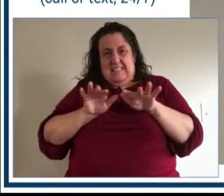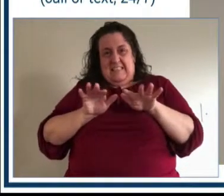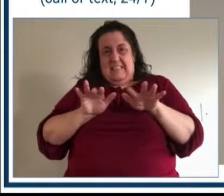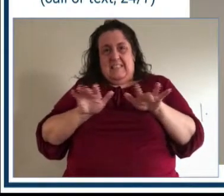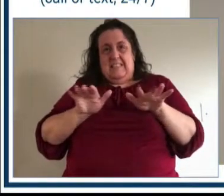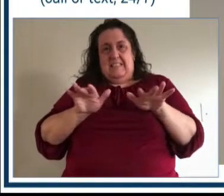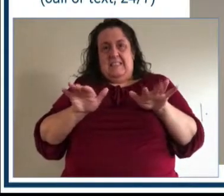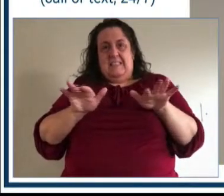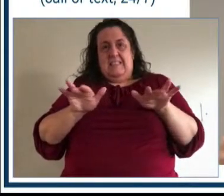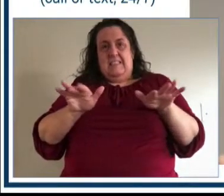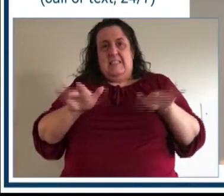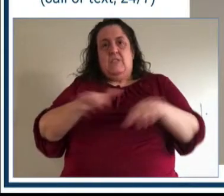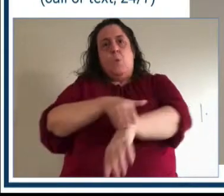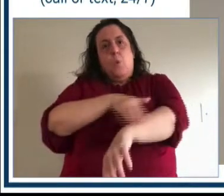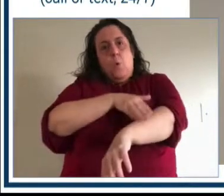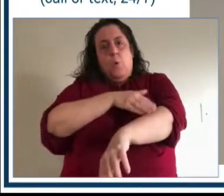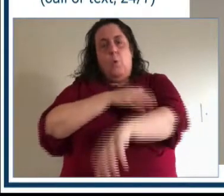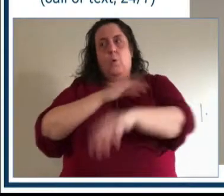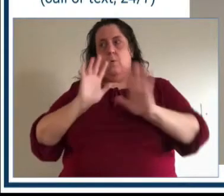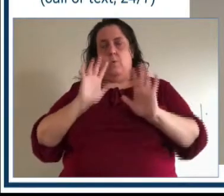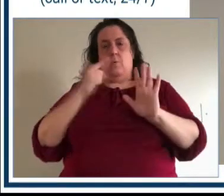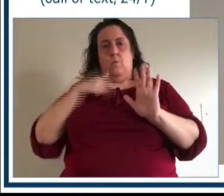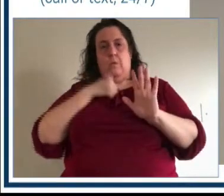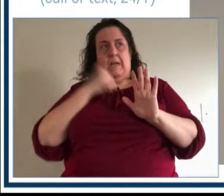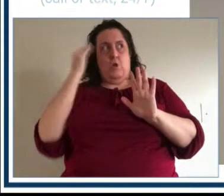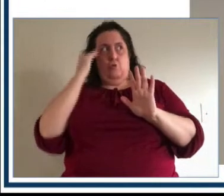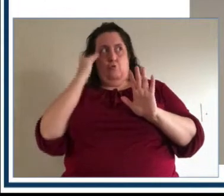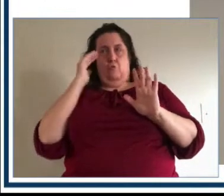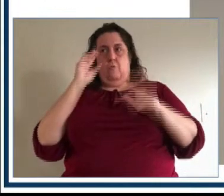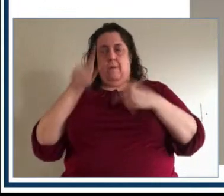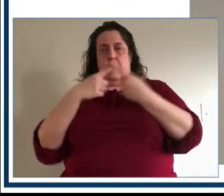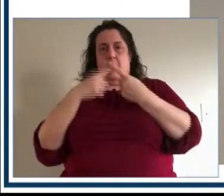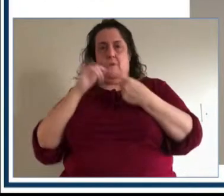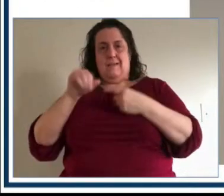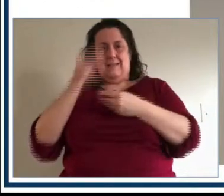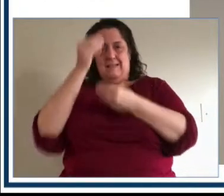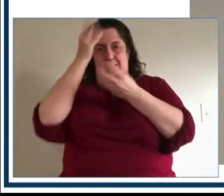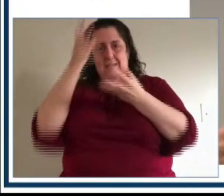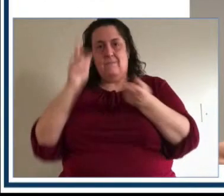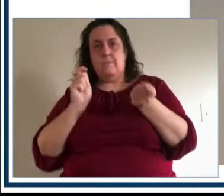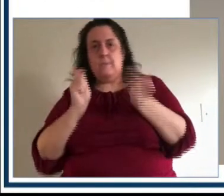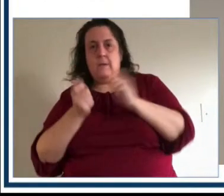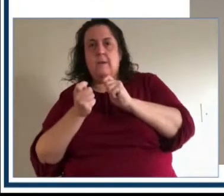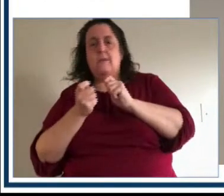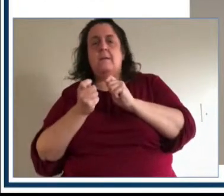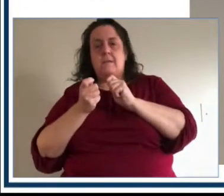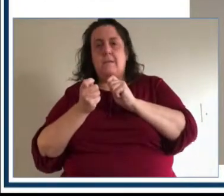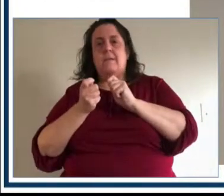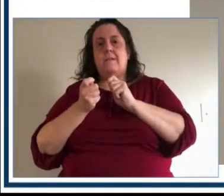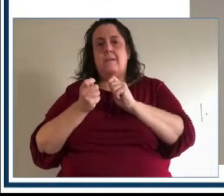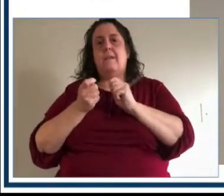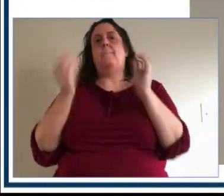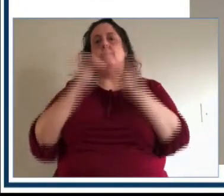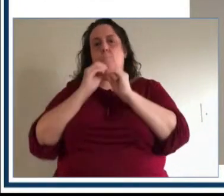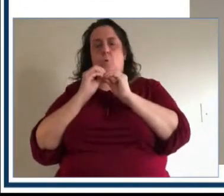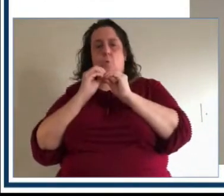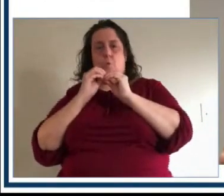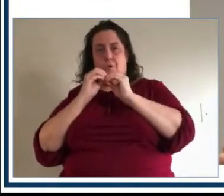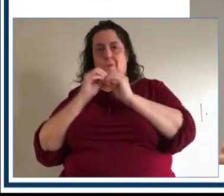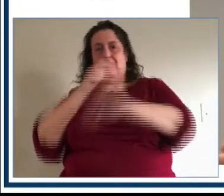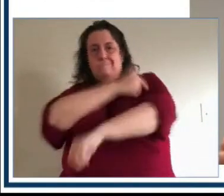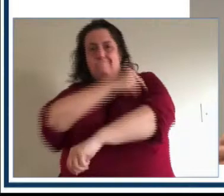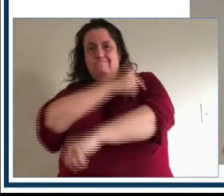of the virus, build additional doses of vaccine, and to keep those extra layers of safety and to